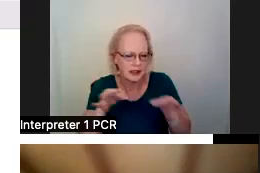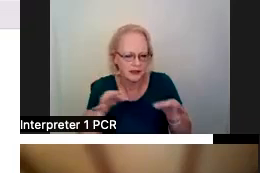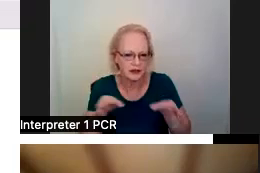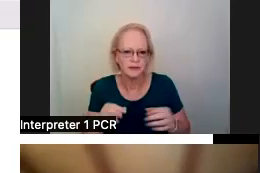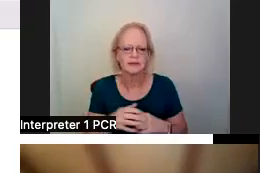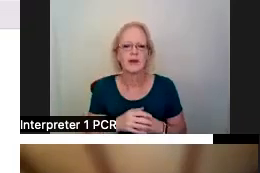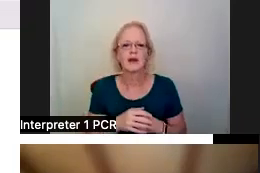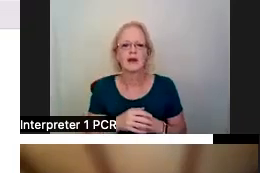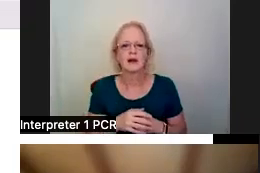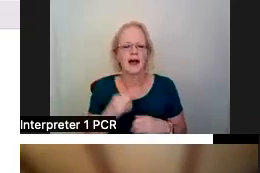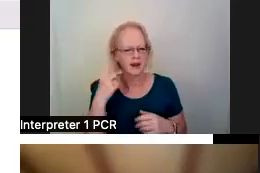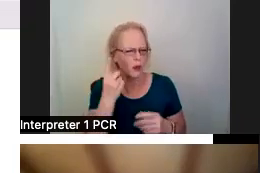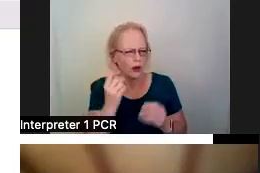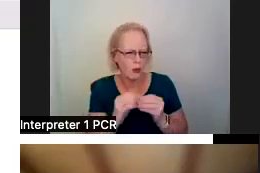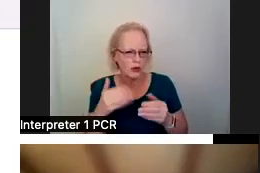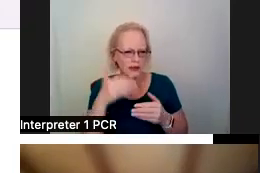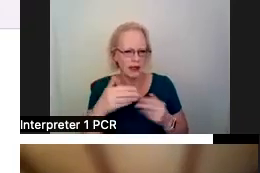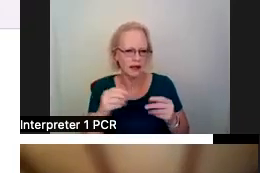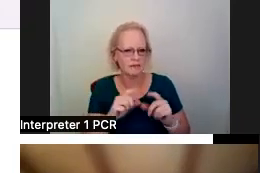I think there may be one more slide.